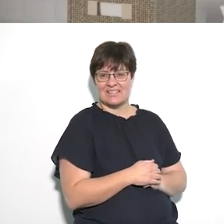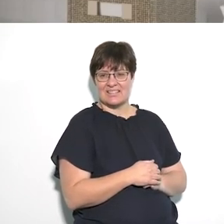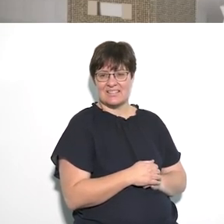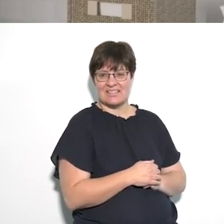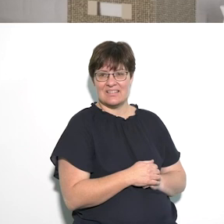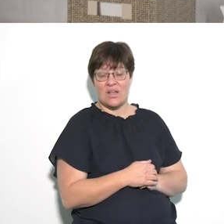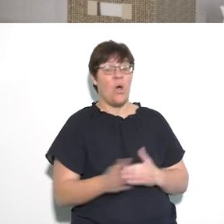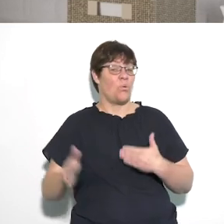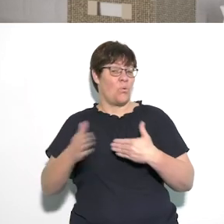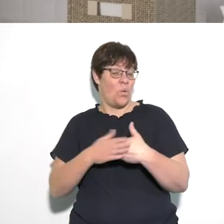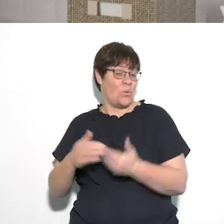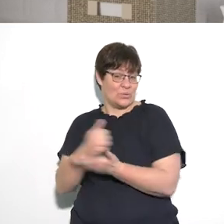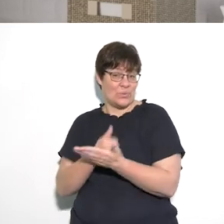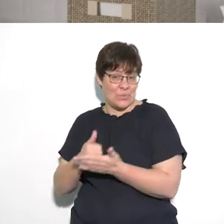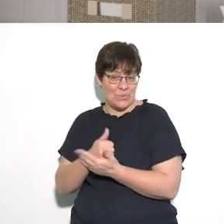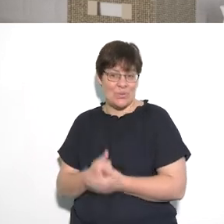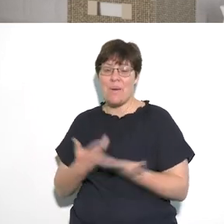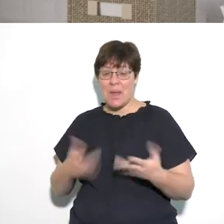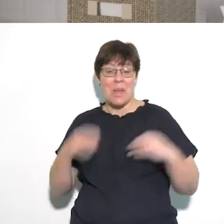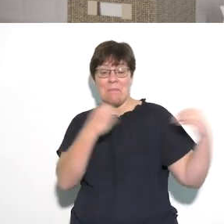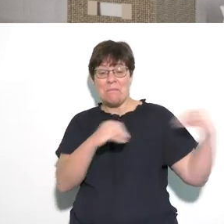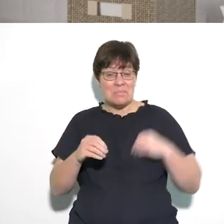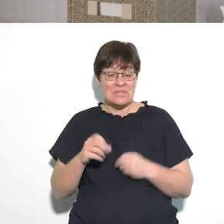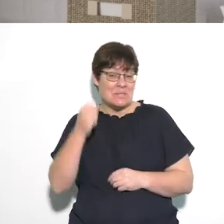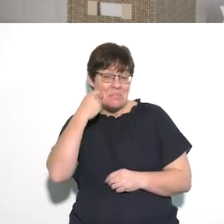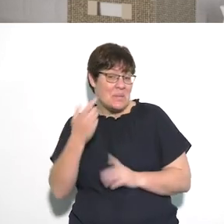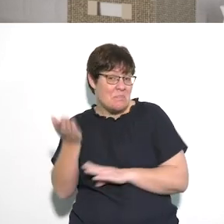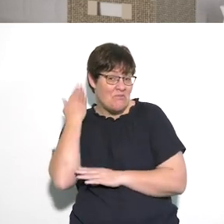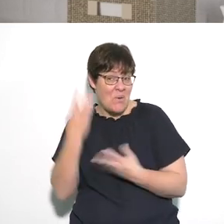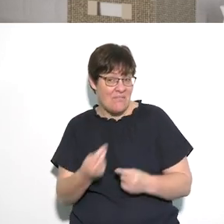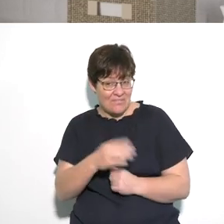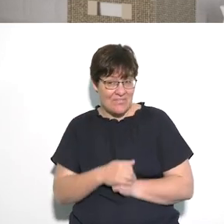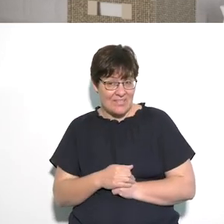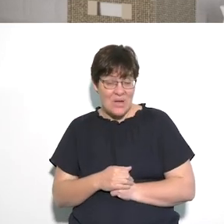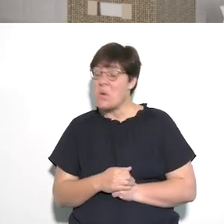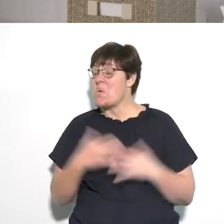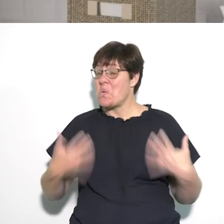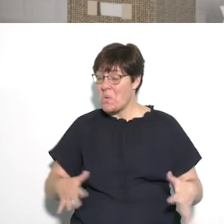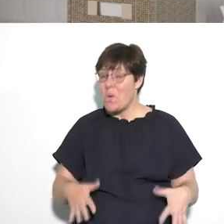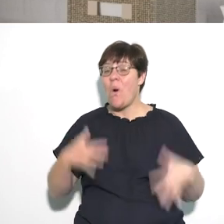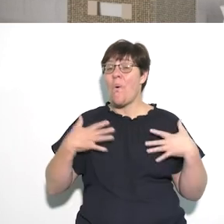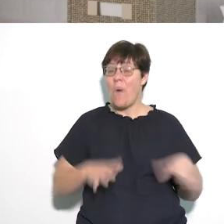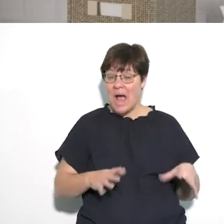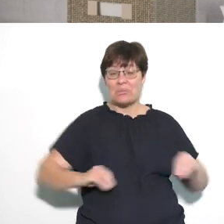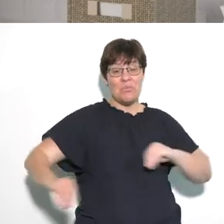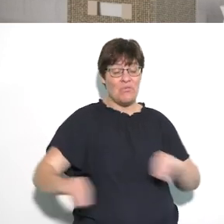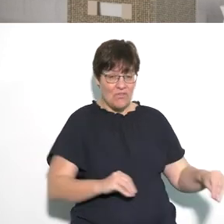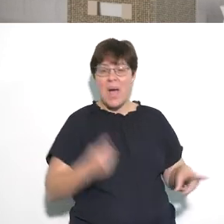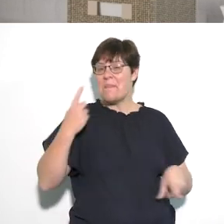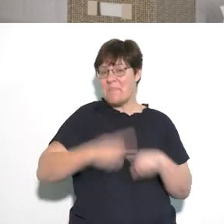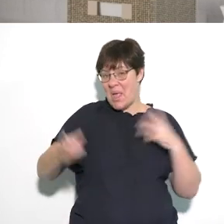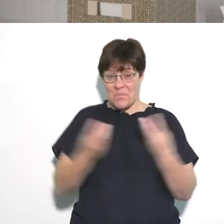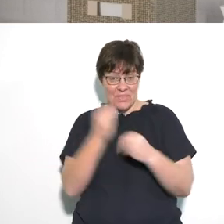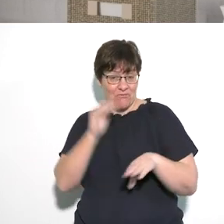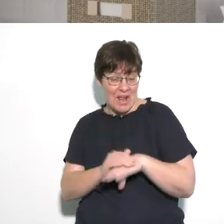and close it. And here's the busy bee that we had before. Now my busy bee wants to do some moves. You can